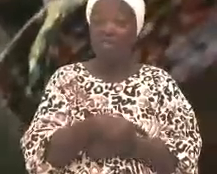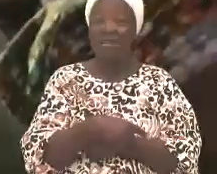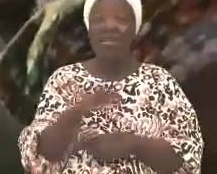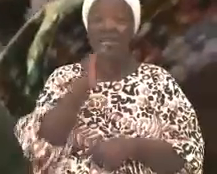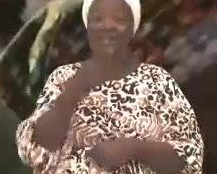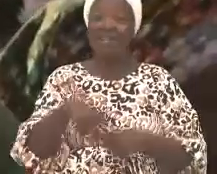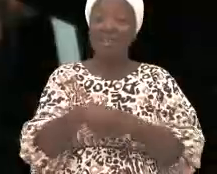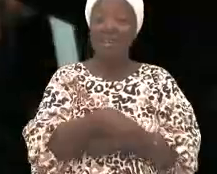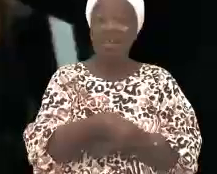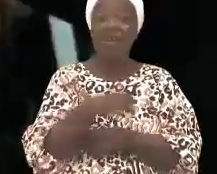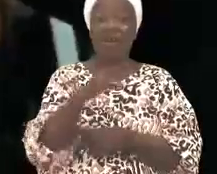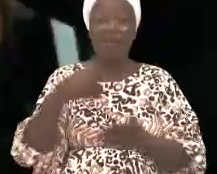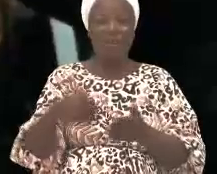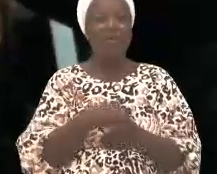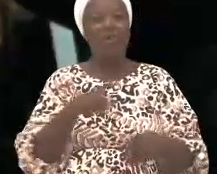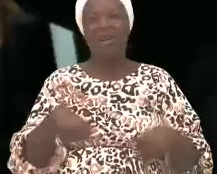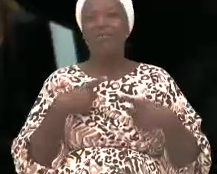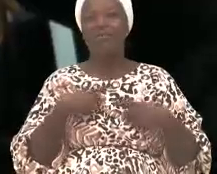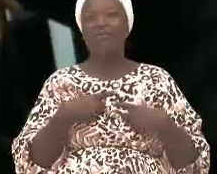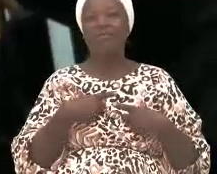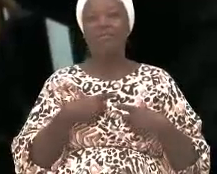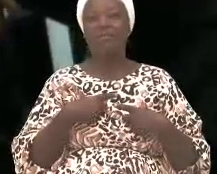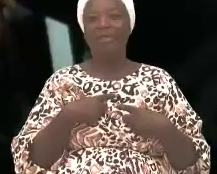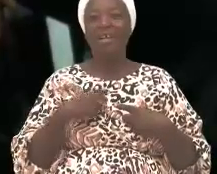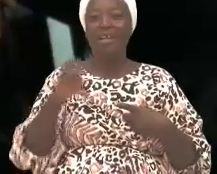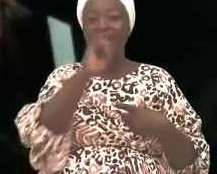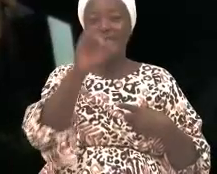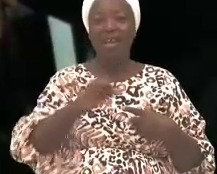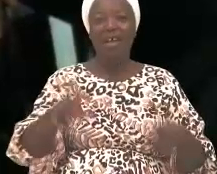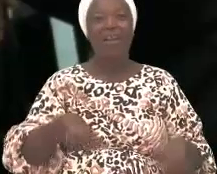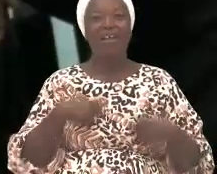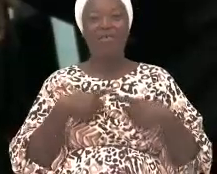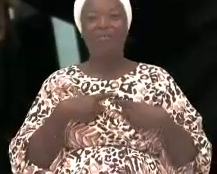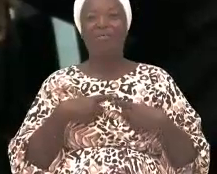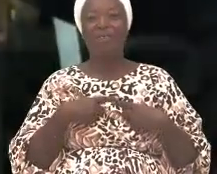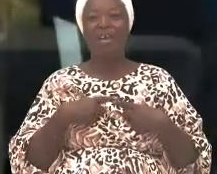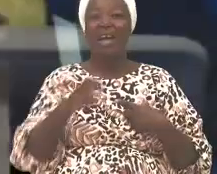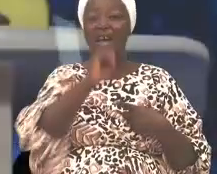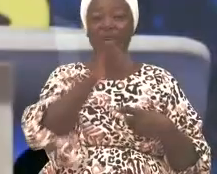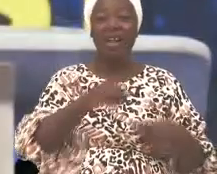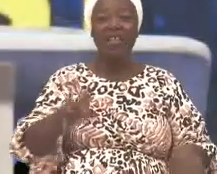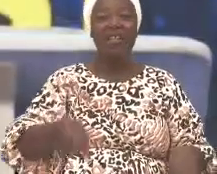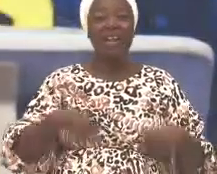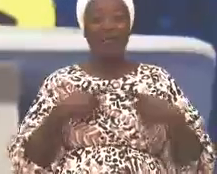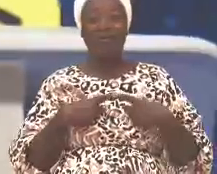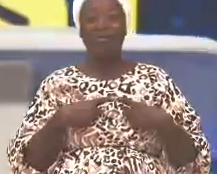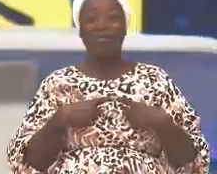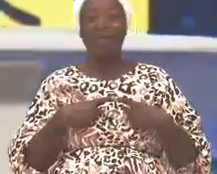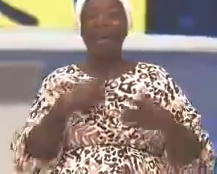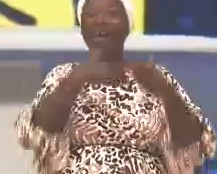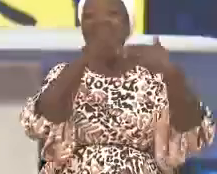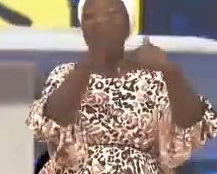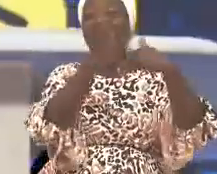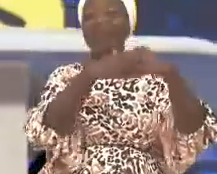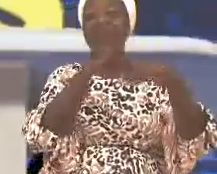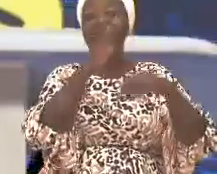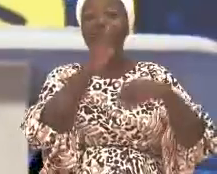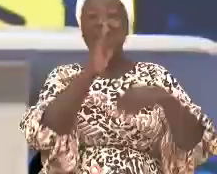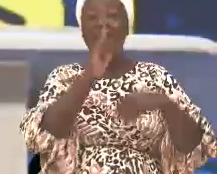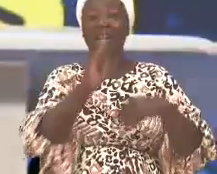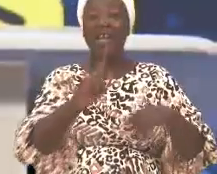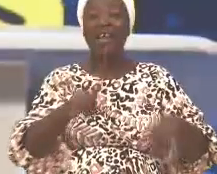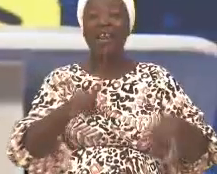of a new life, eternal life, everlasting life, heavenly life for